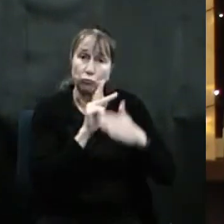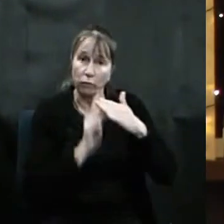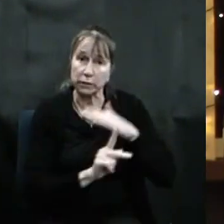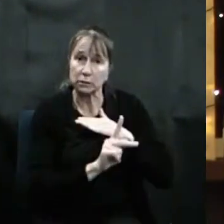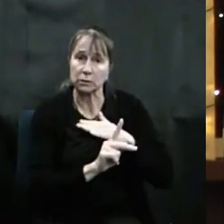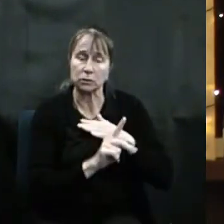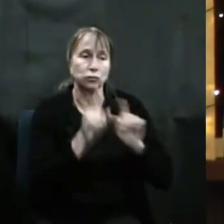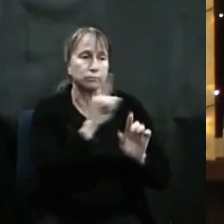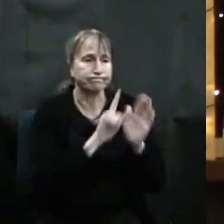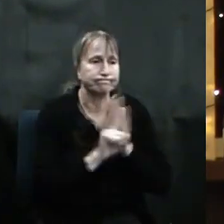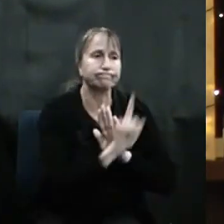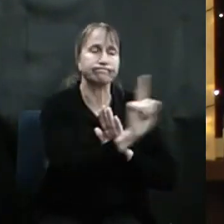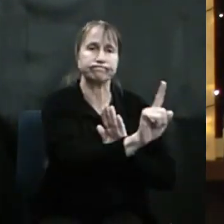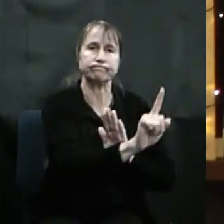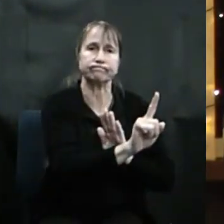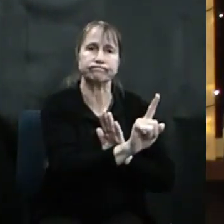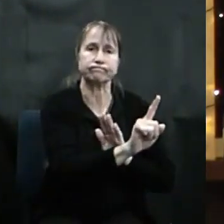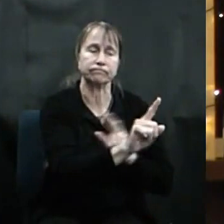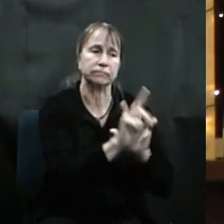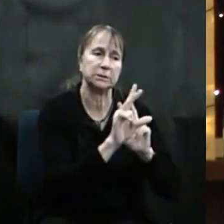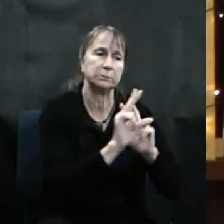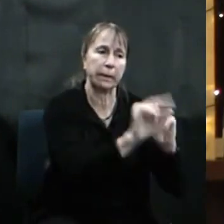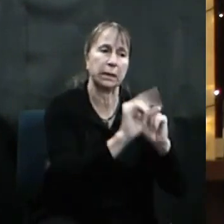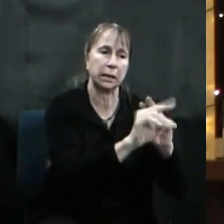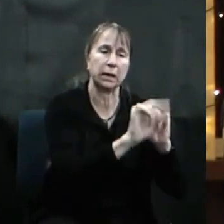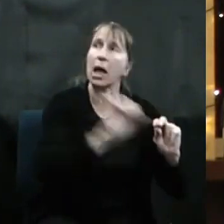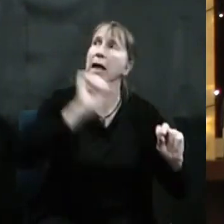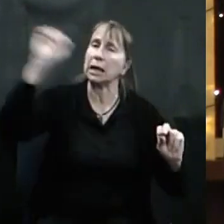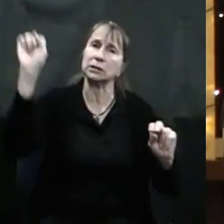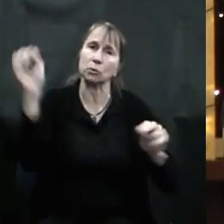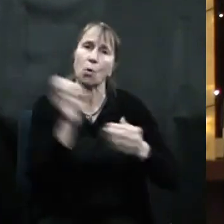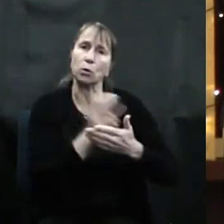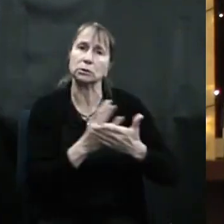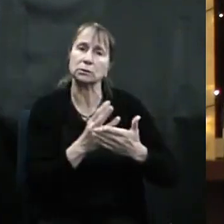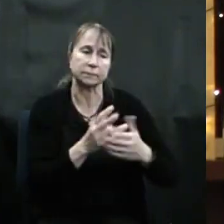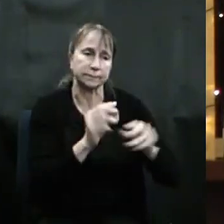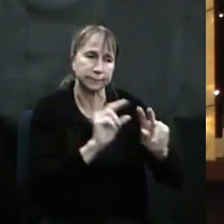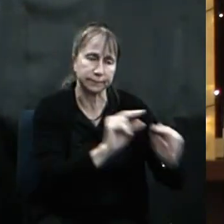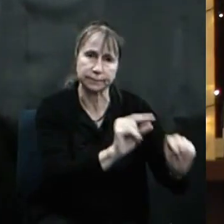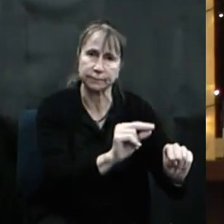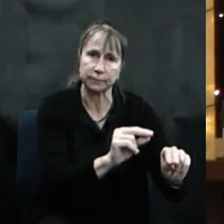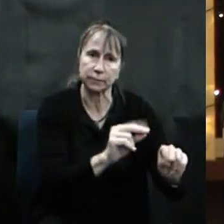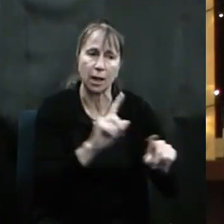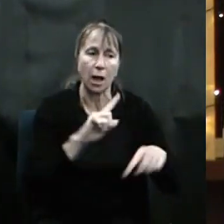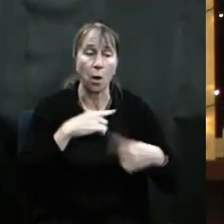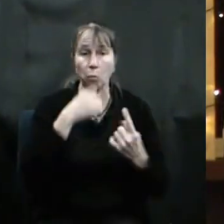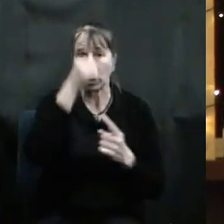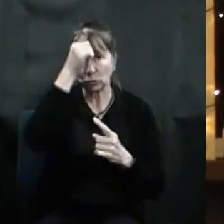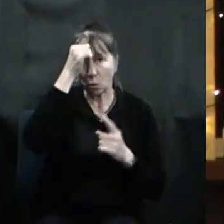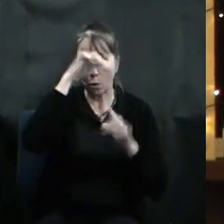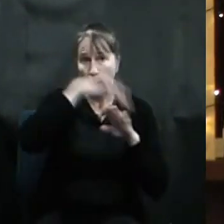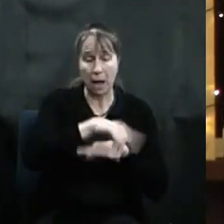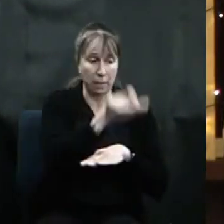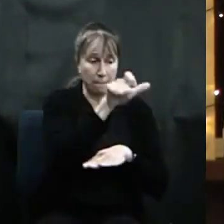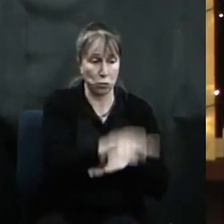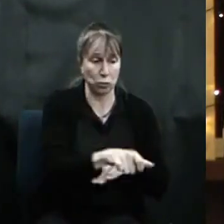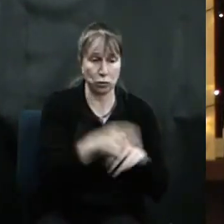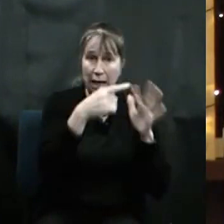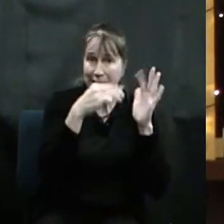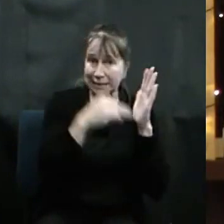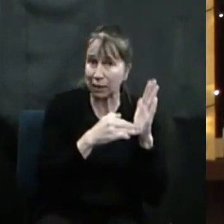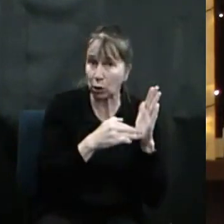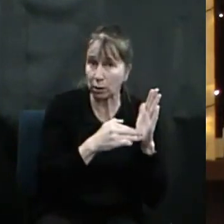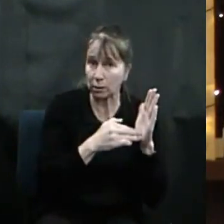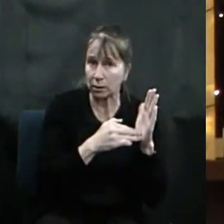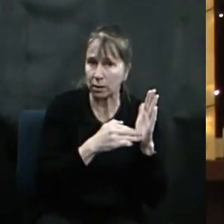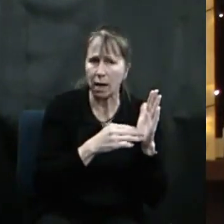come. God speaks. We know something about the messenger, but what about the people? We learn